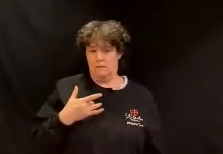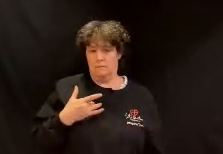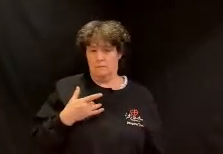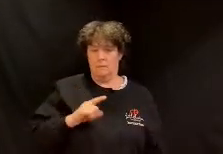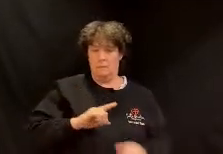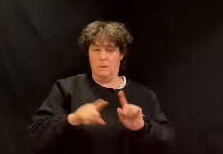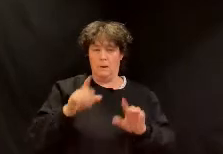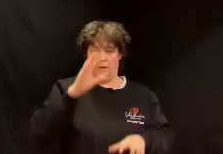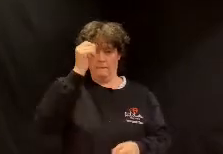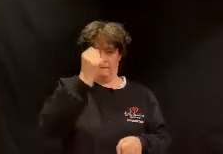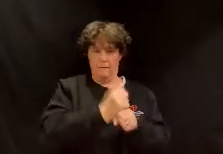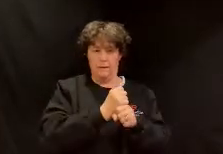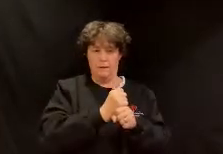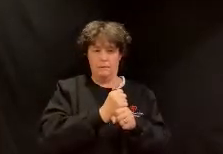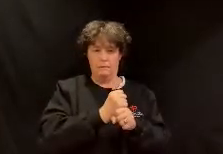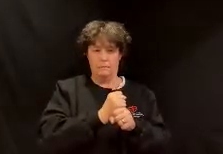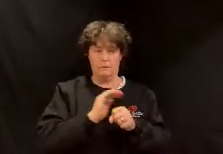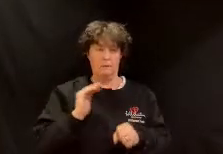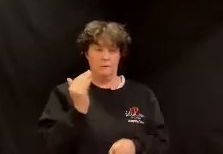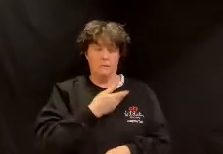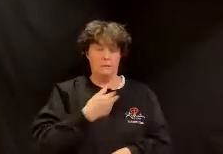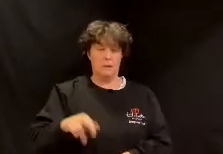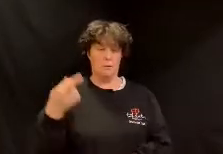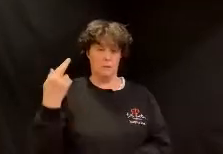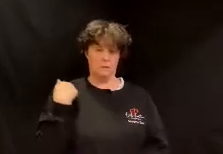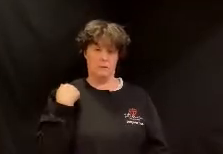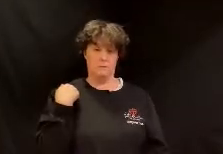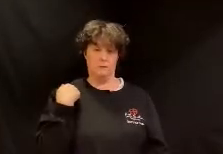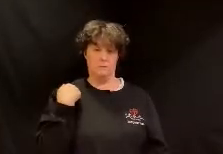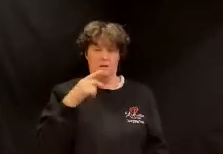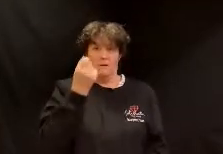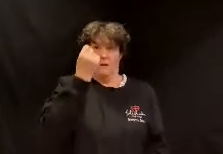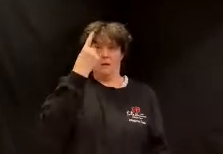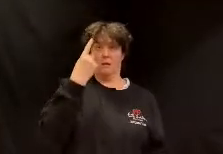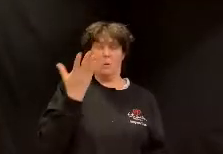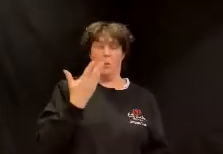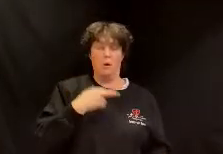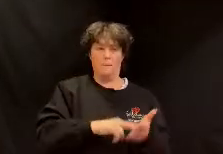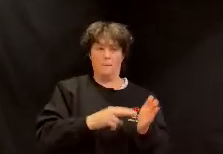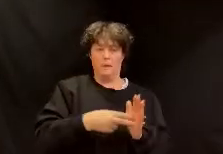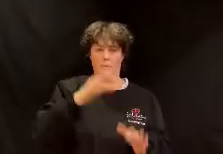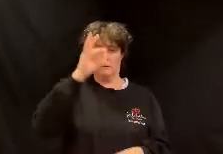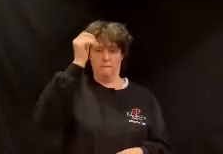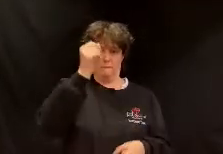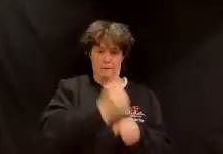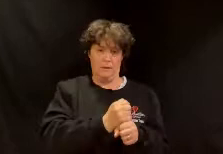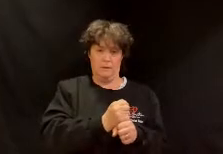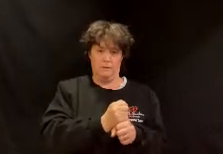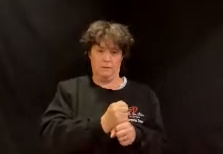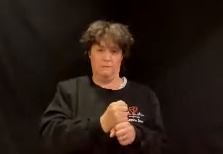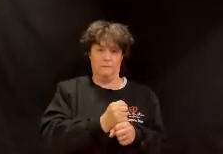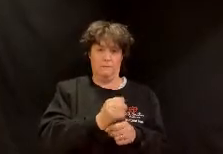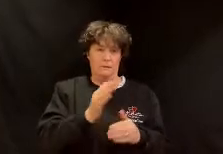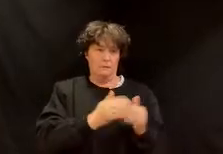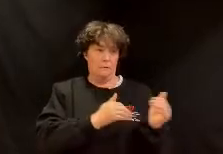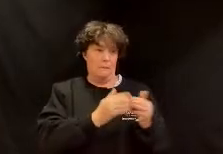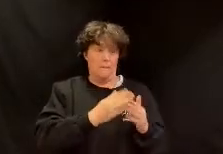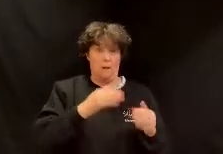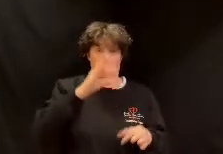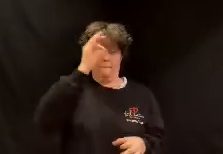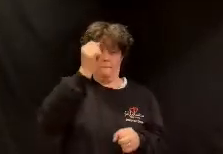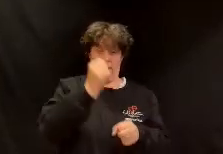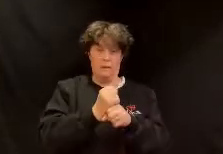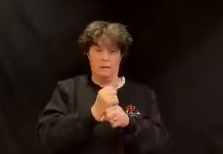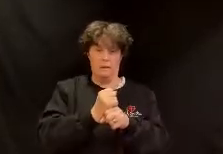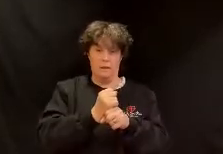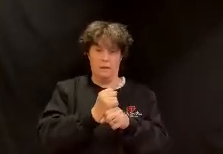It's our responsibility to understand what faith is and to build our faith. And I'm going to talk about